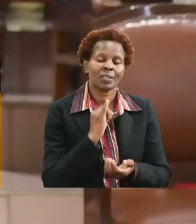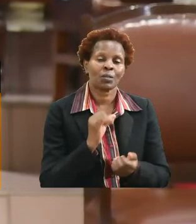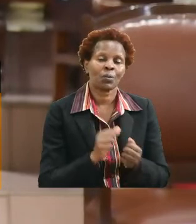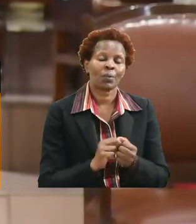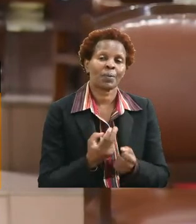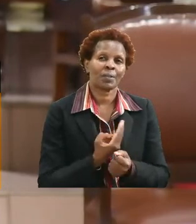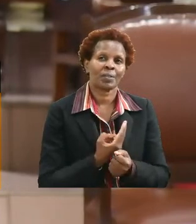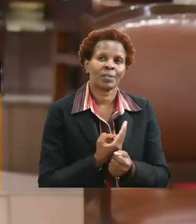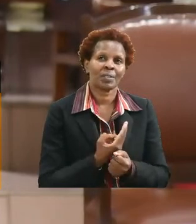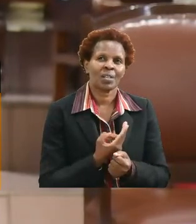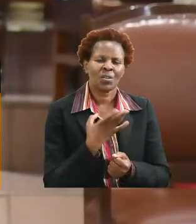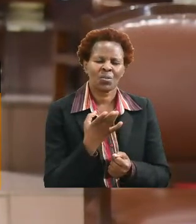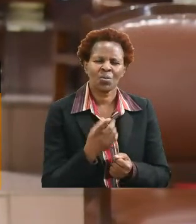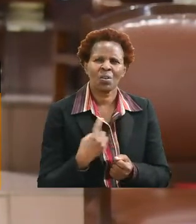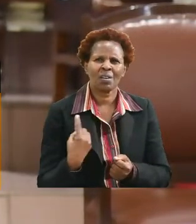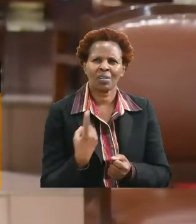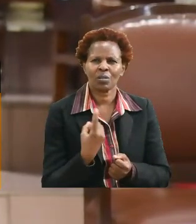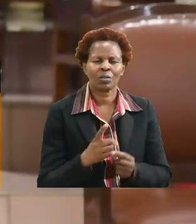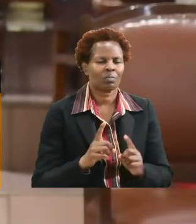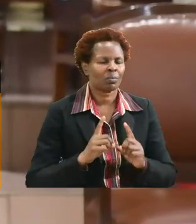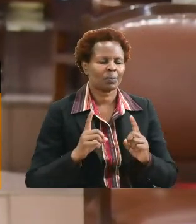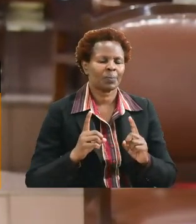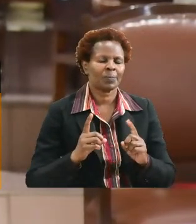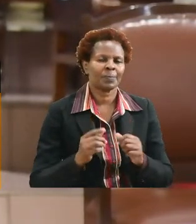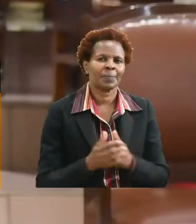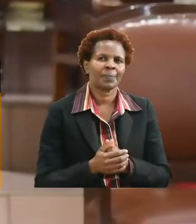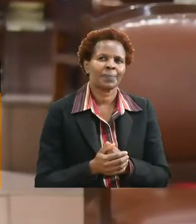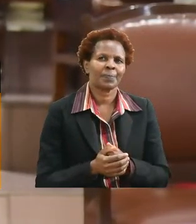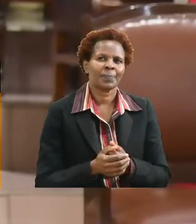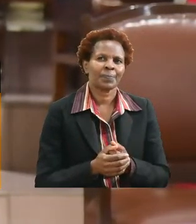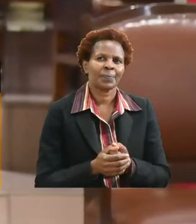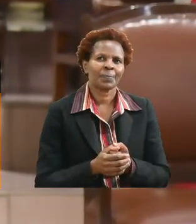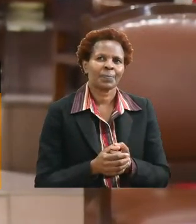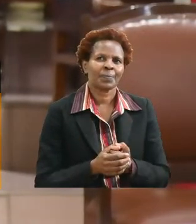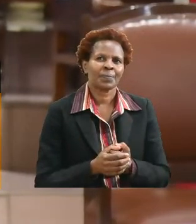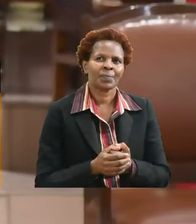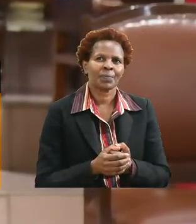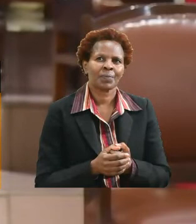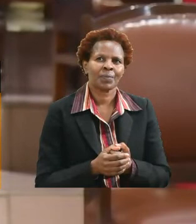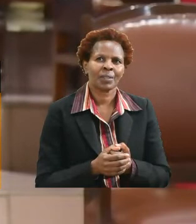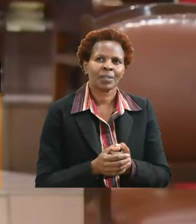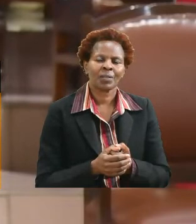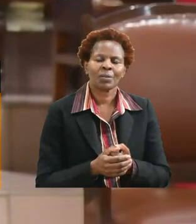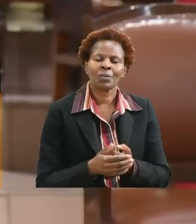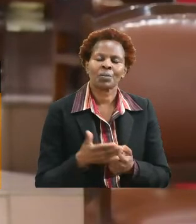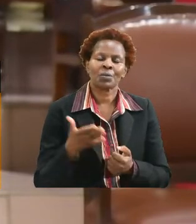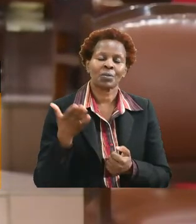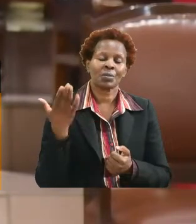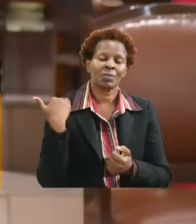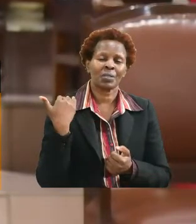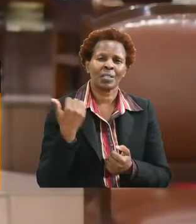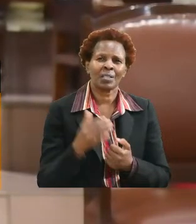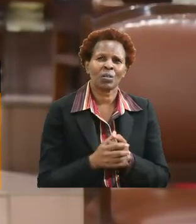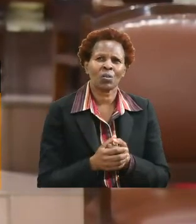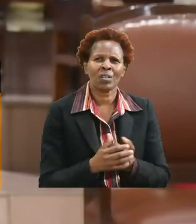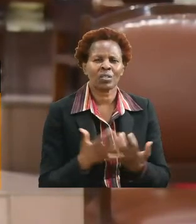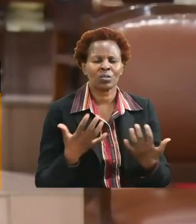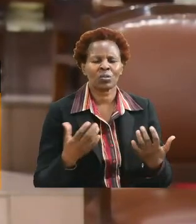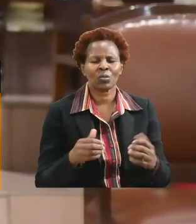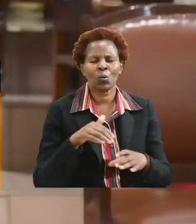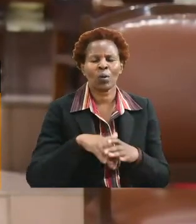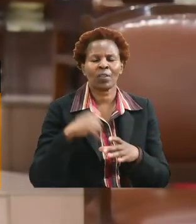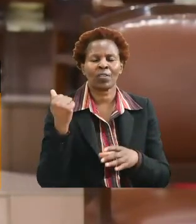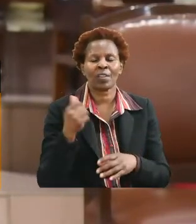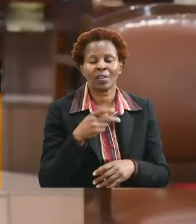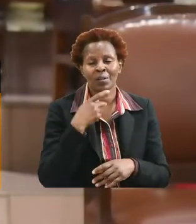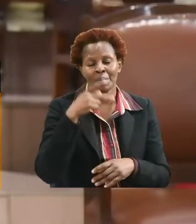not orphans. Praise be to God. And you know, the ancient concept of an orphan was actually deeper than